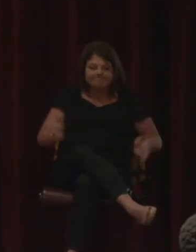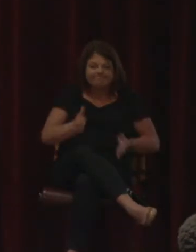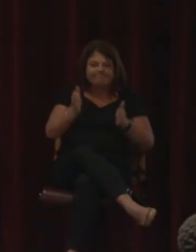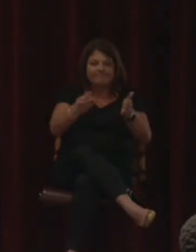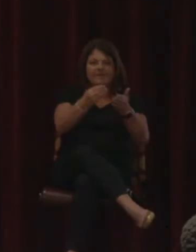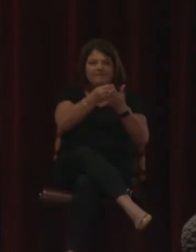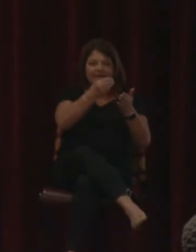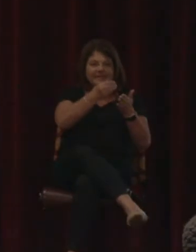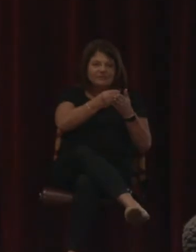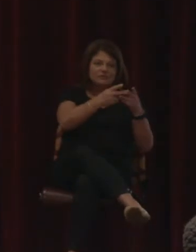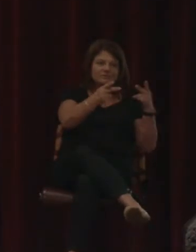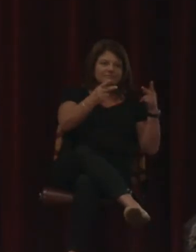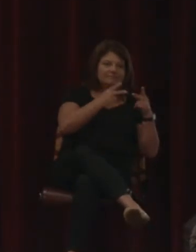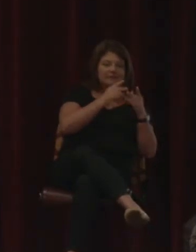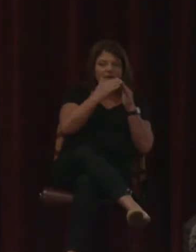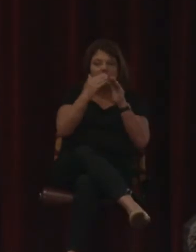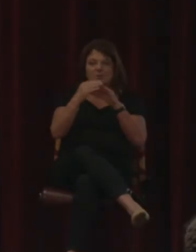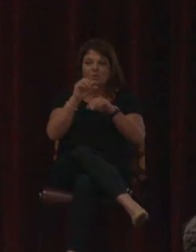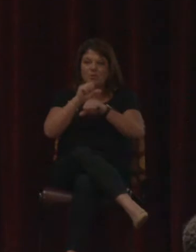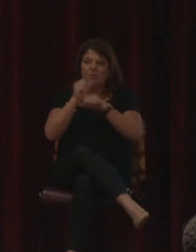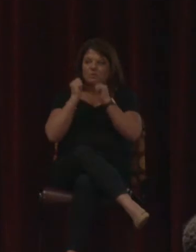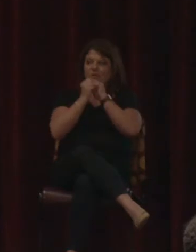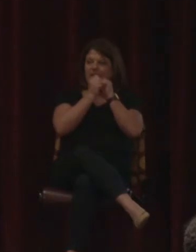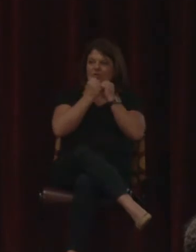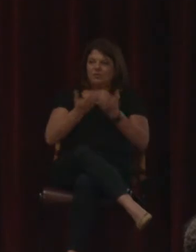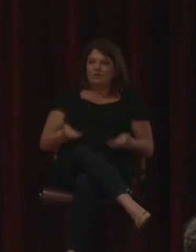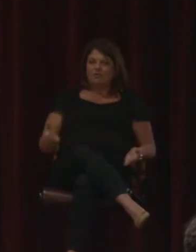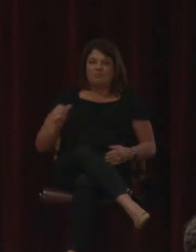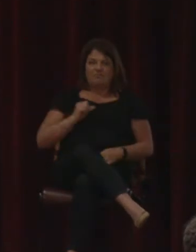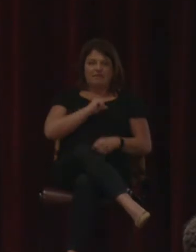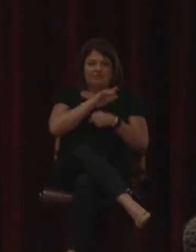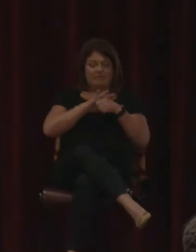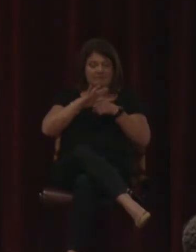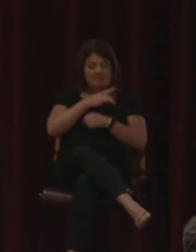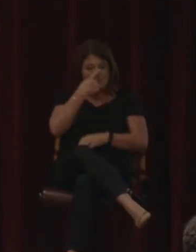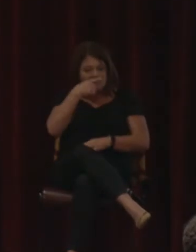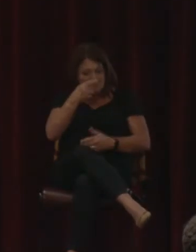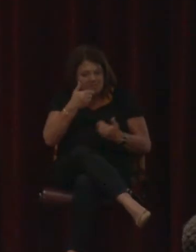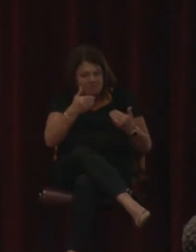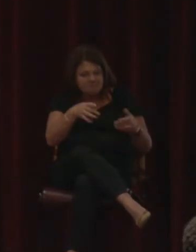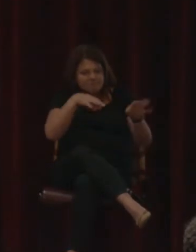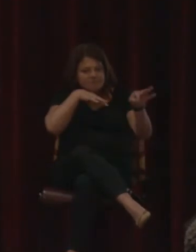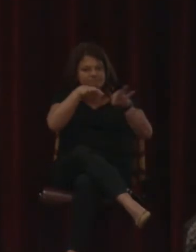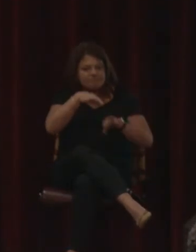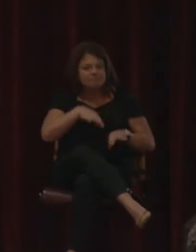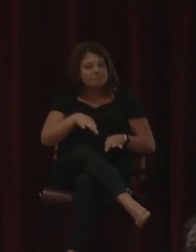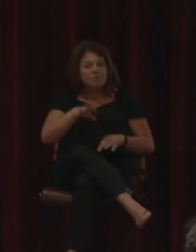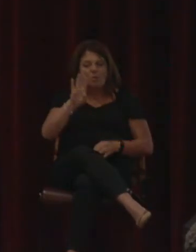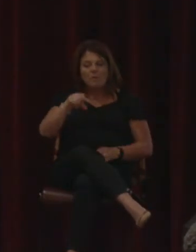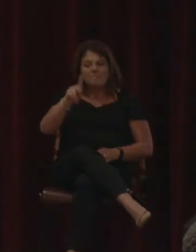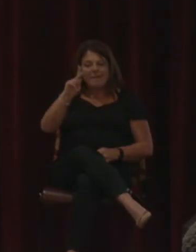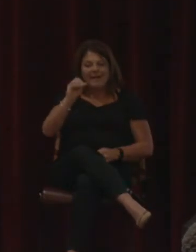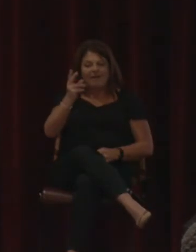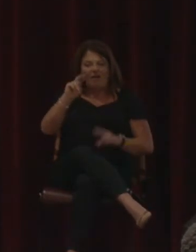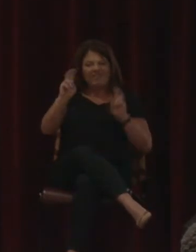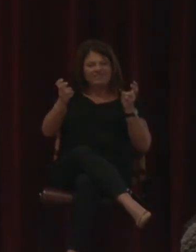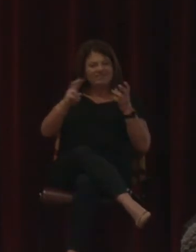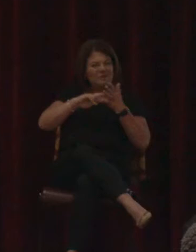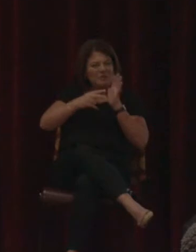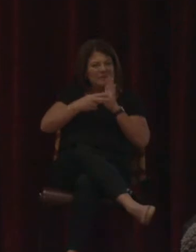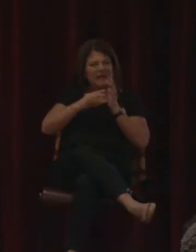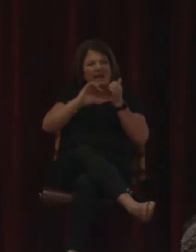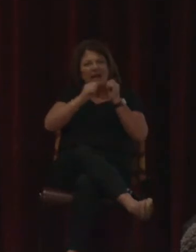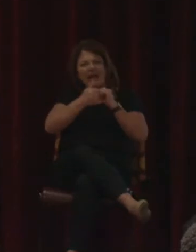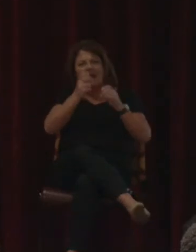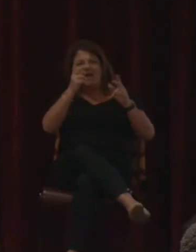and community groups to work together in the Atlanta area. Can you explain what Bank On is and how people and